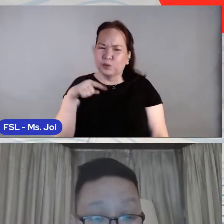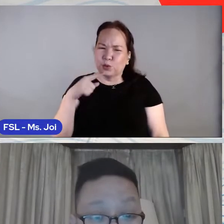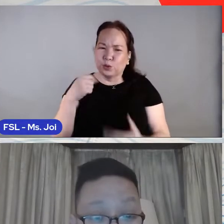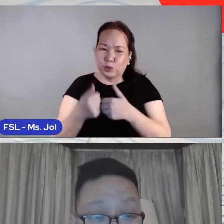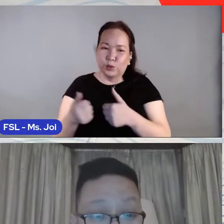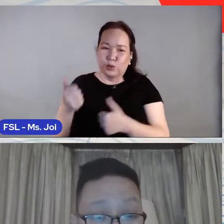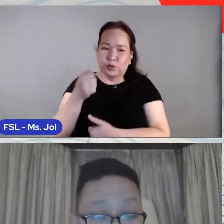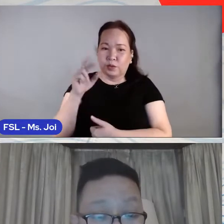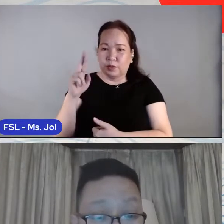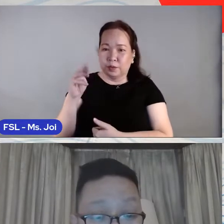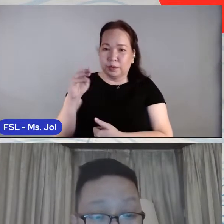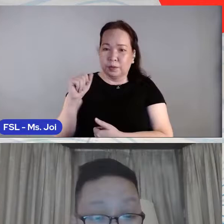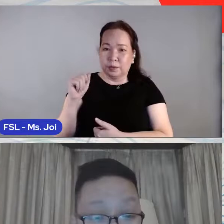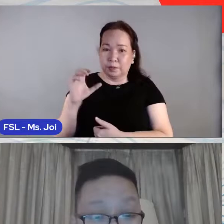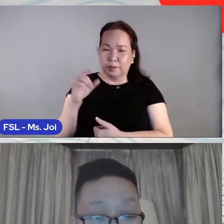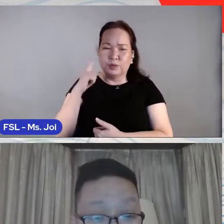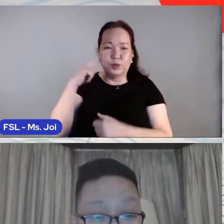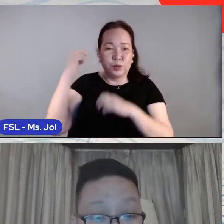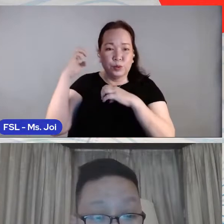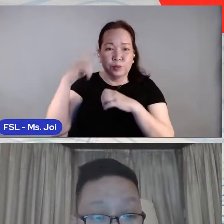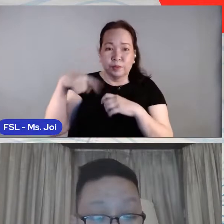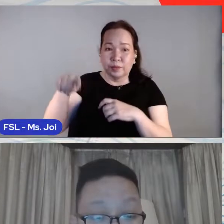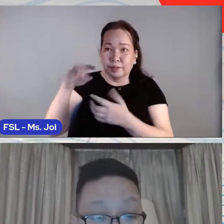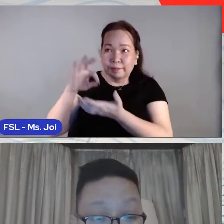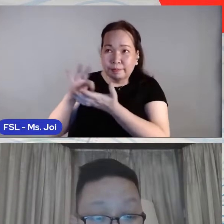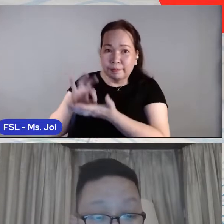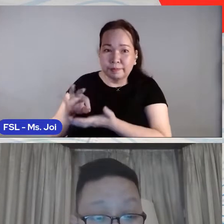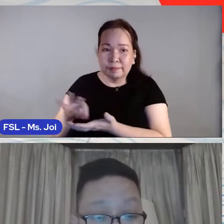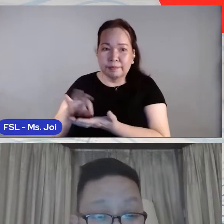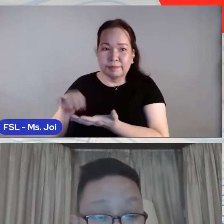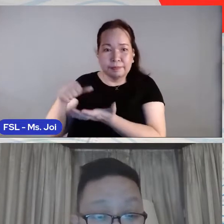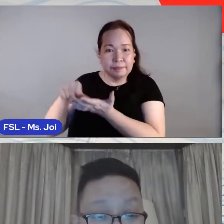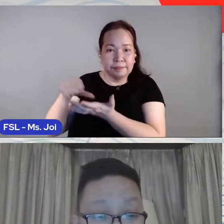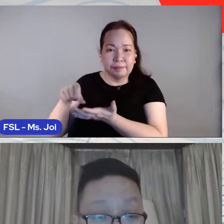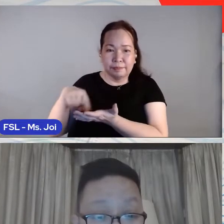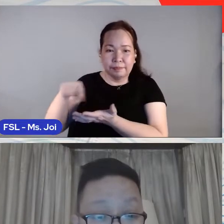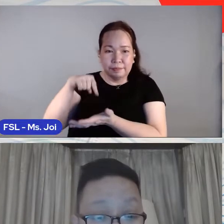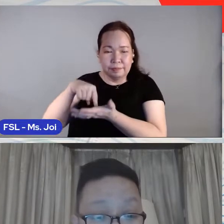the results of the audit for this year?